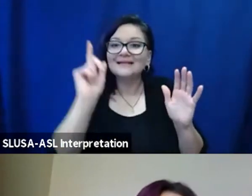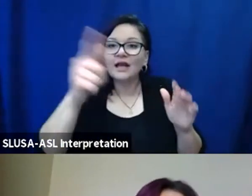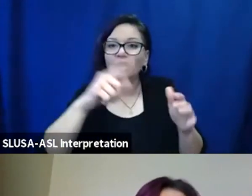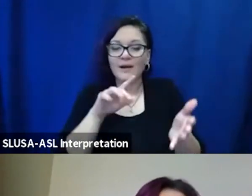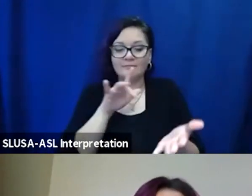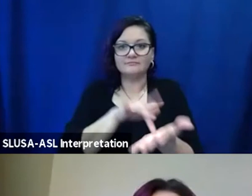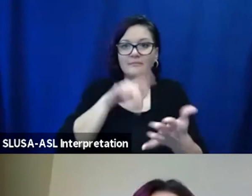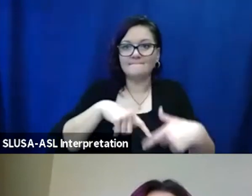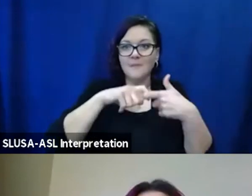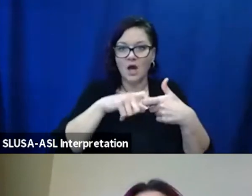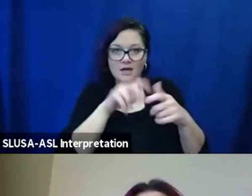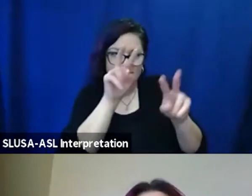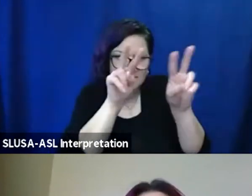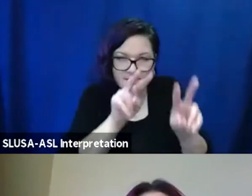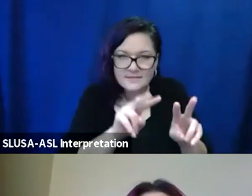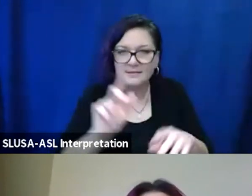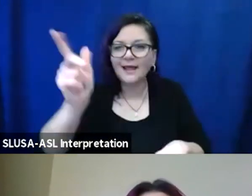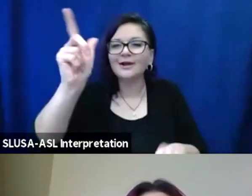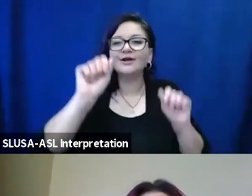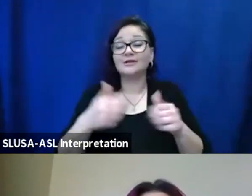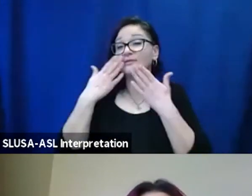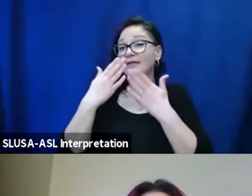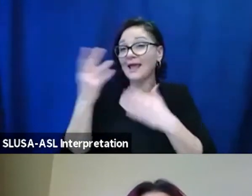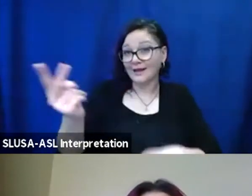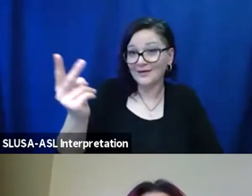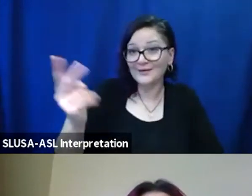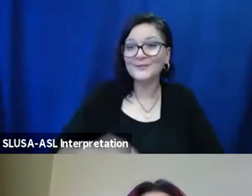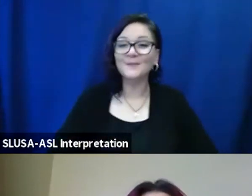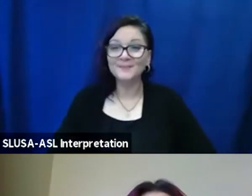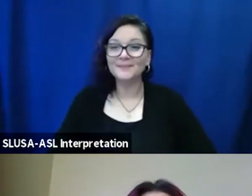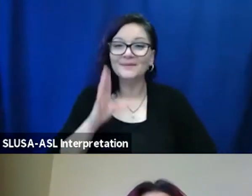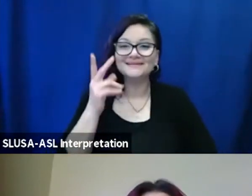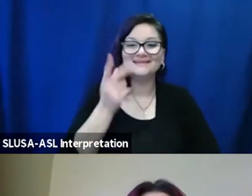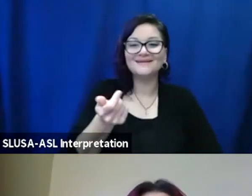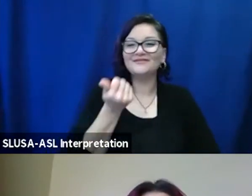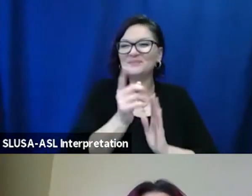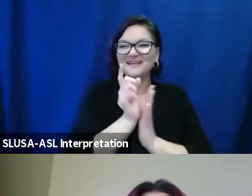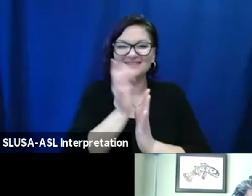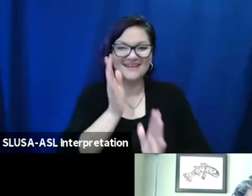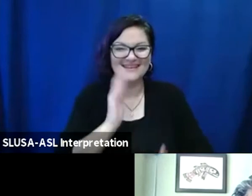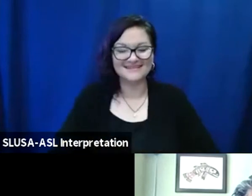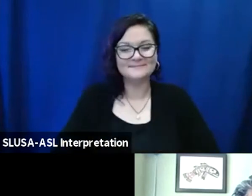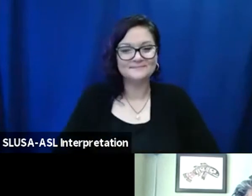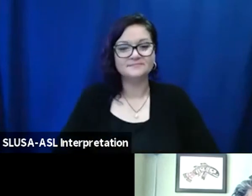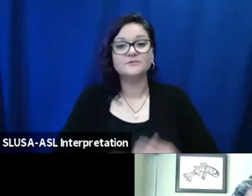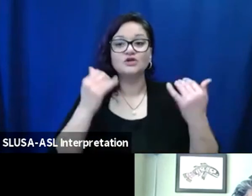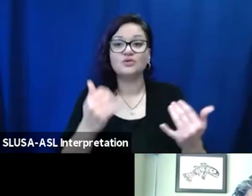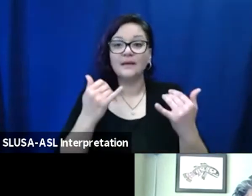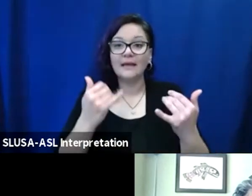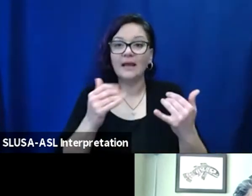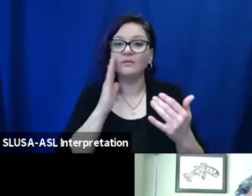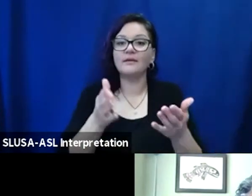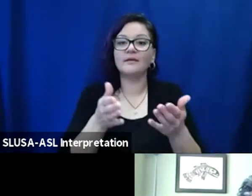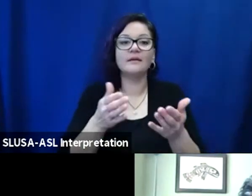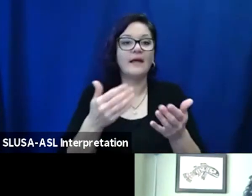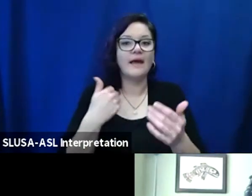read further later. So thank you both, and we will see you in just a few minutes. And now I want to bring